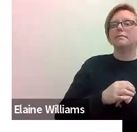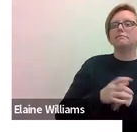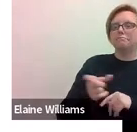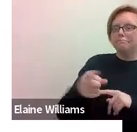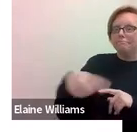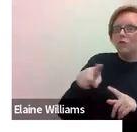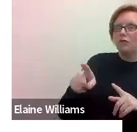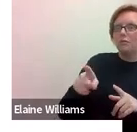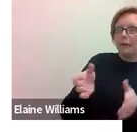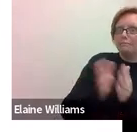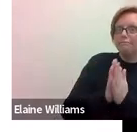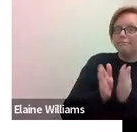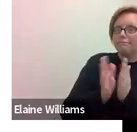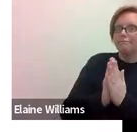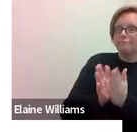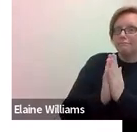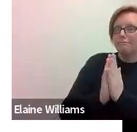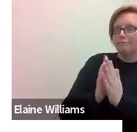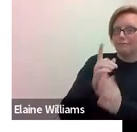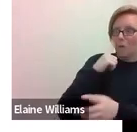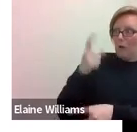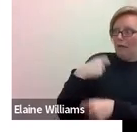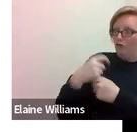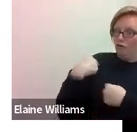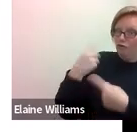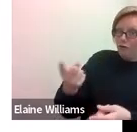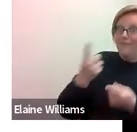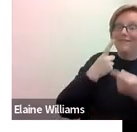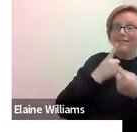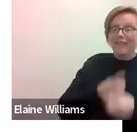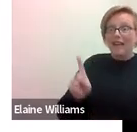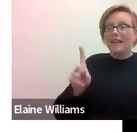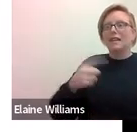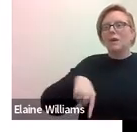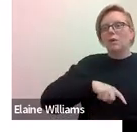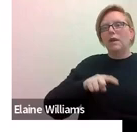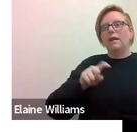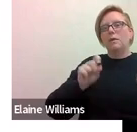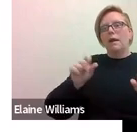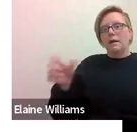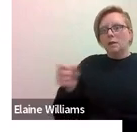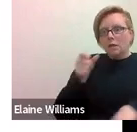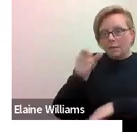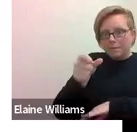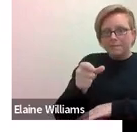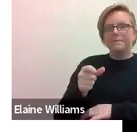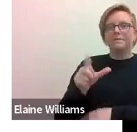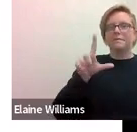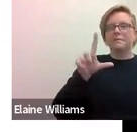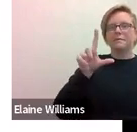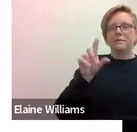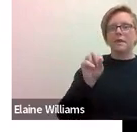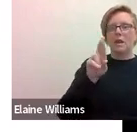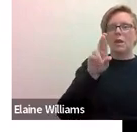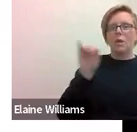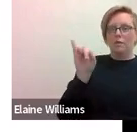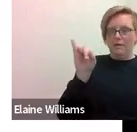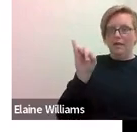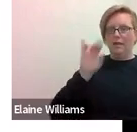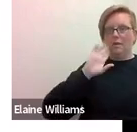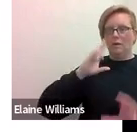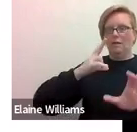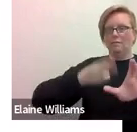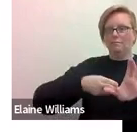presentation for all of last year, and we are so happy that Lori has joined us today. And she's going to talk to us